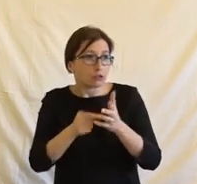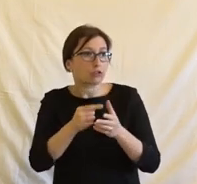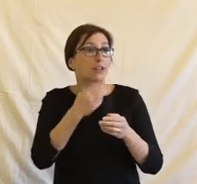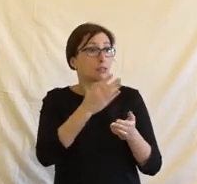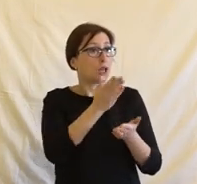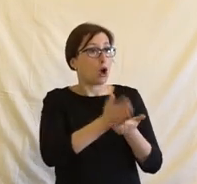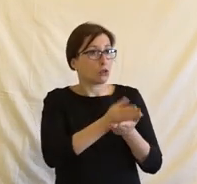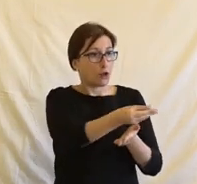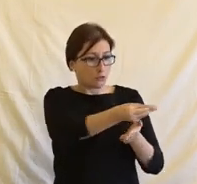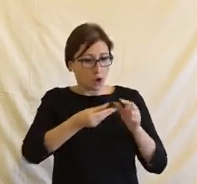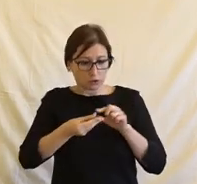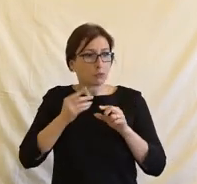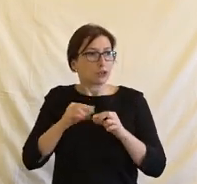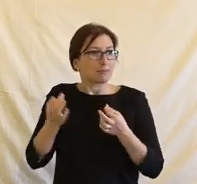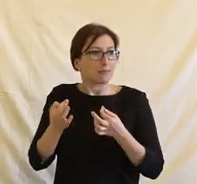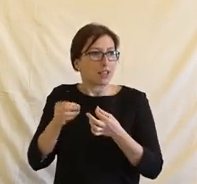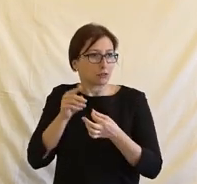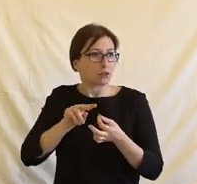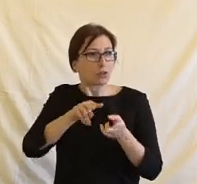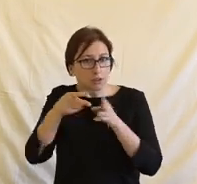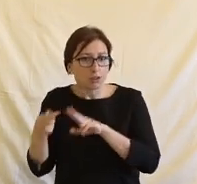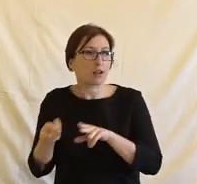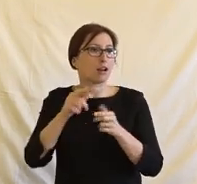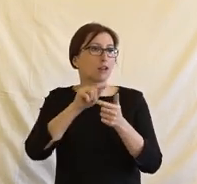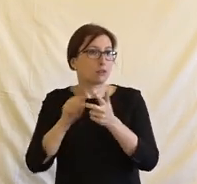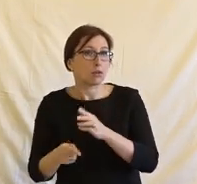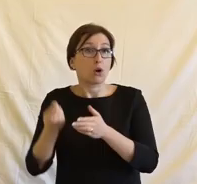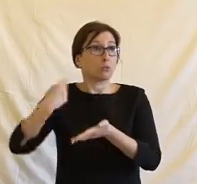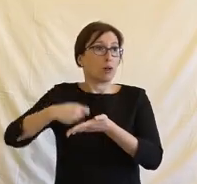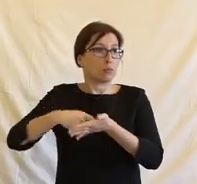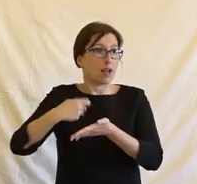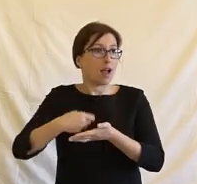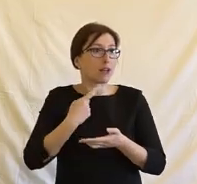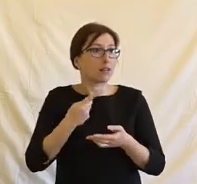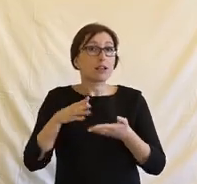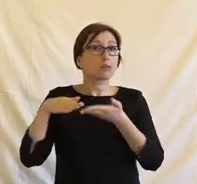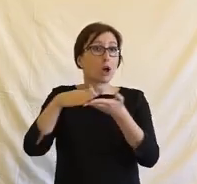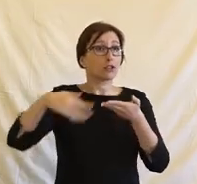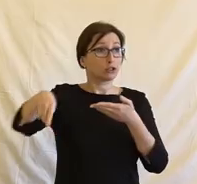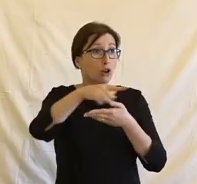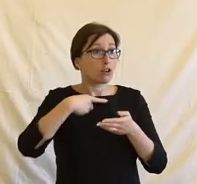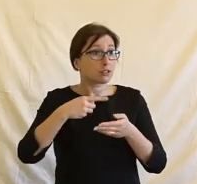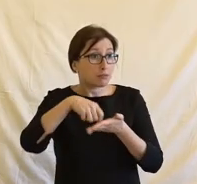vznikají tím, že by brali hotovost v společnosti, která prakticky hotovost nepoužívá.